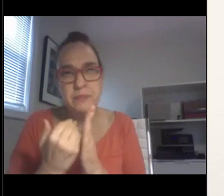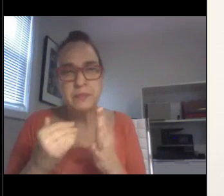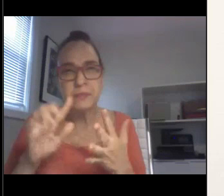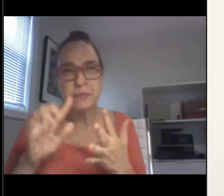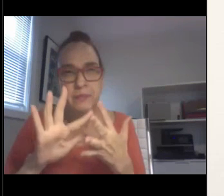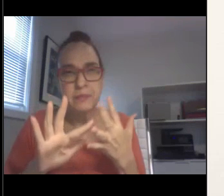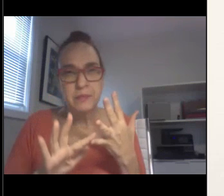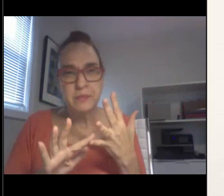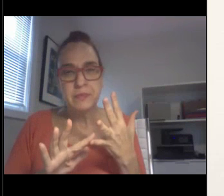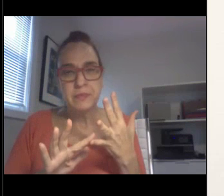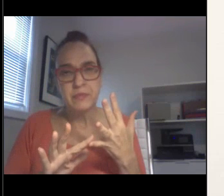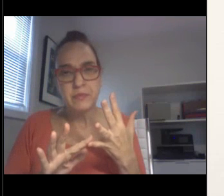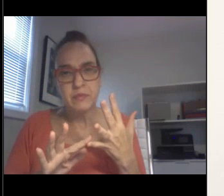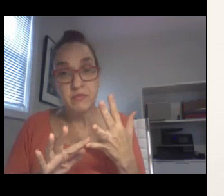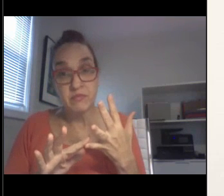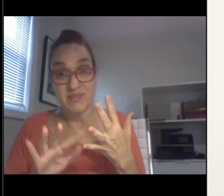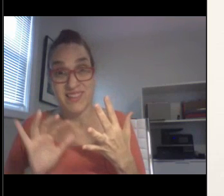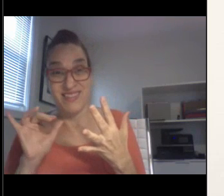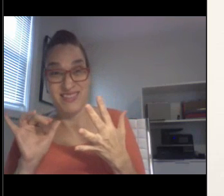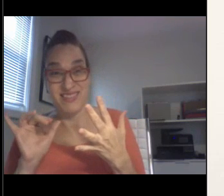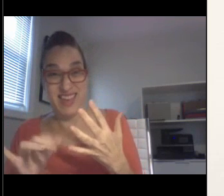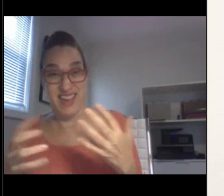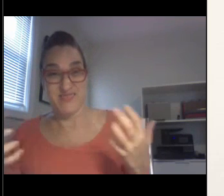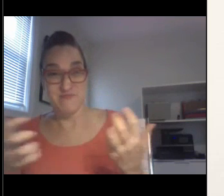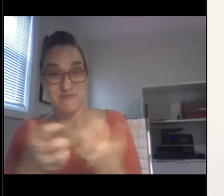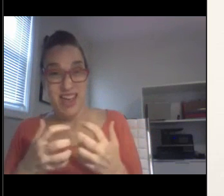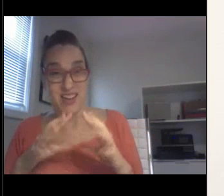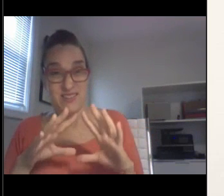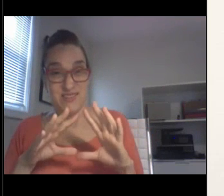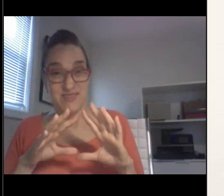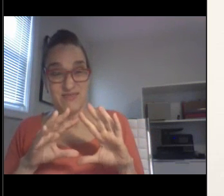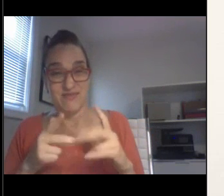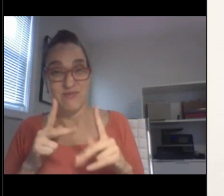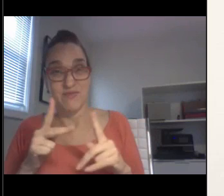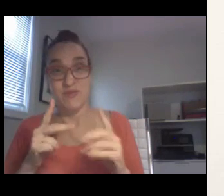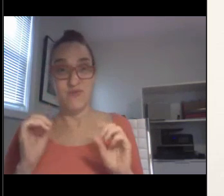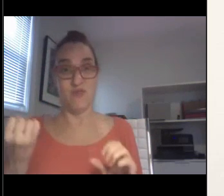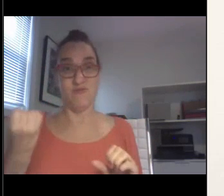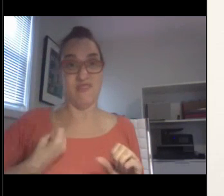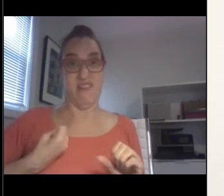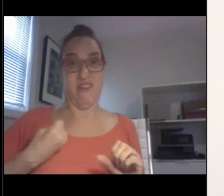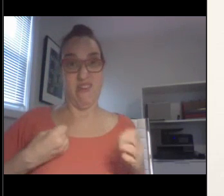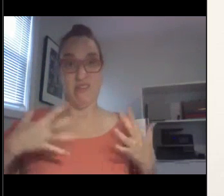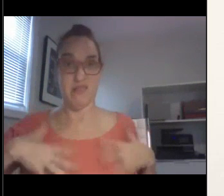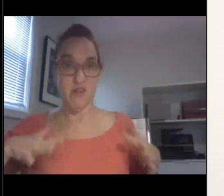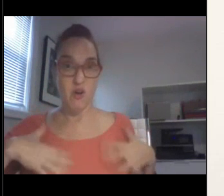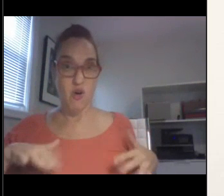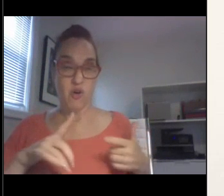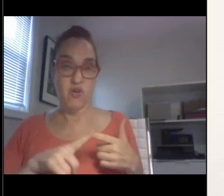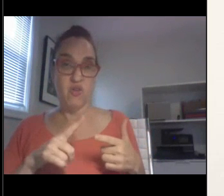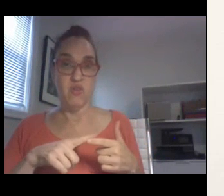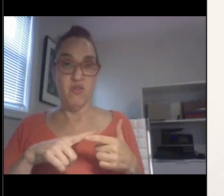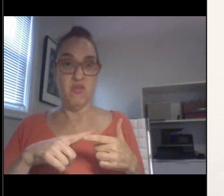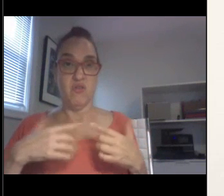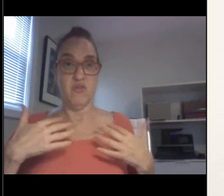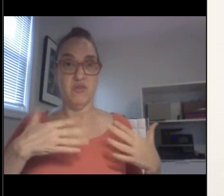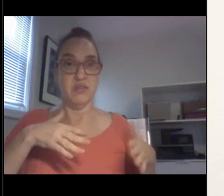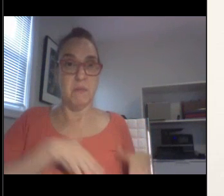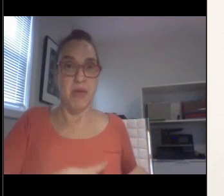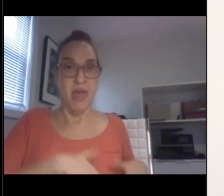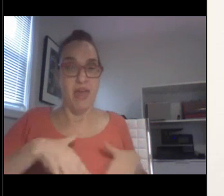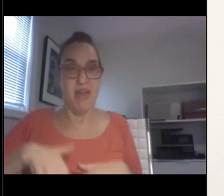to a type of person. So no gang wear, that's vague. Saggy pants, whatever saggy